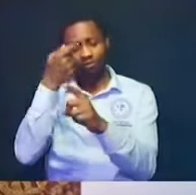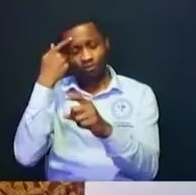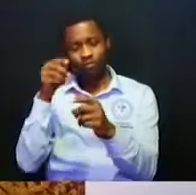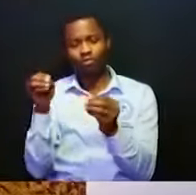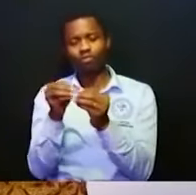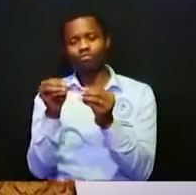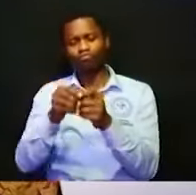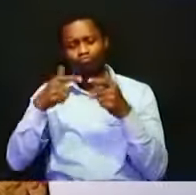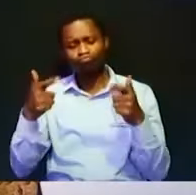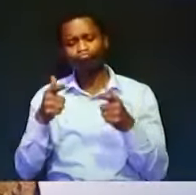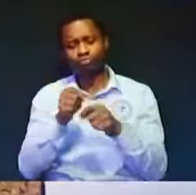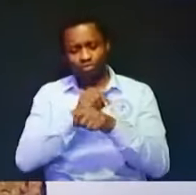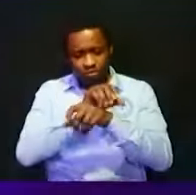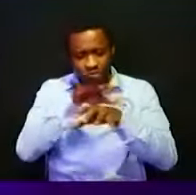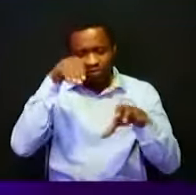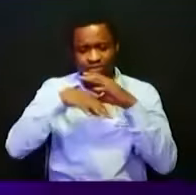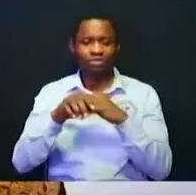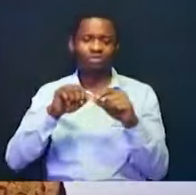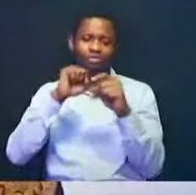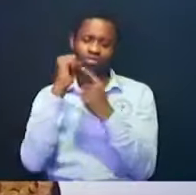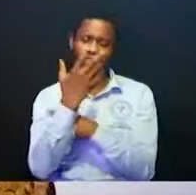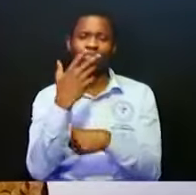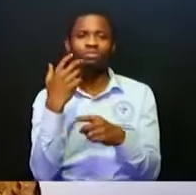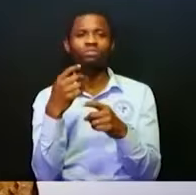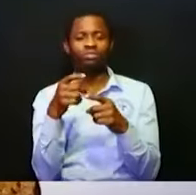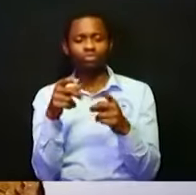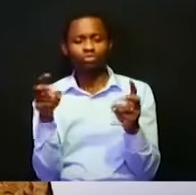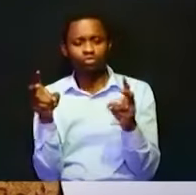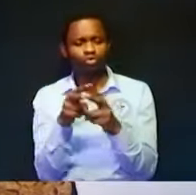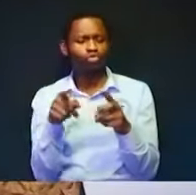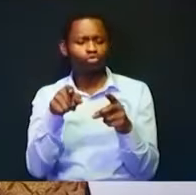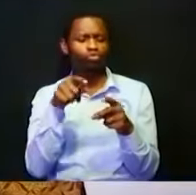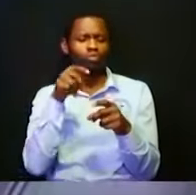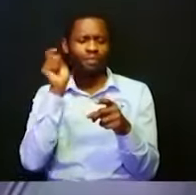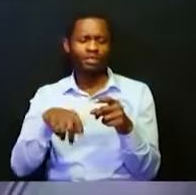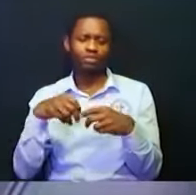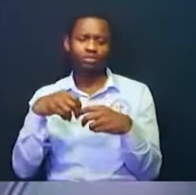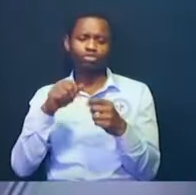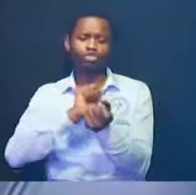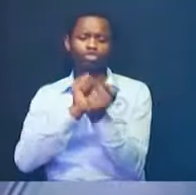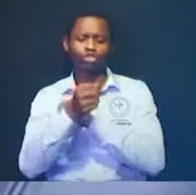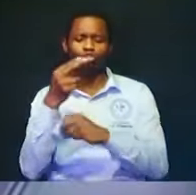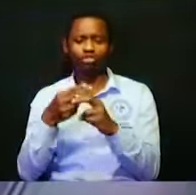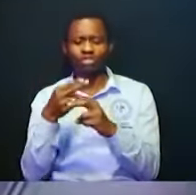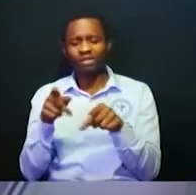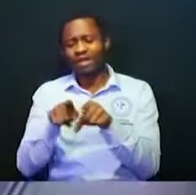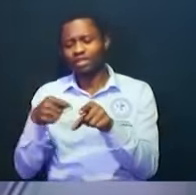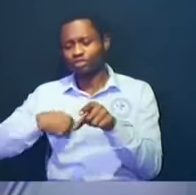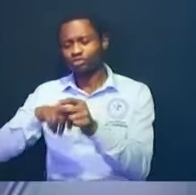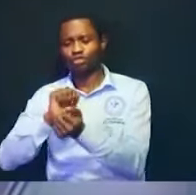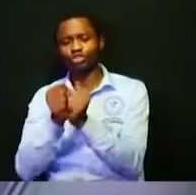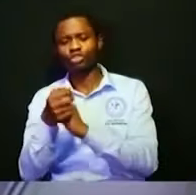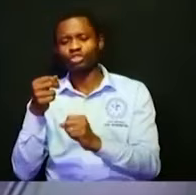say we do din be gina ye. As we reposition the church. Bra, ye de asafo no e gina ye. To make maximum impact in the nation. Na